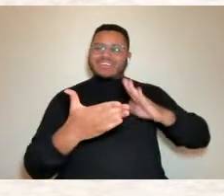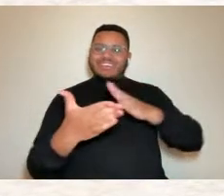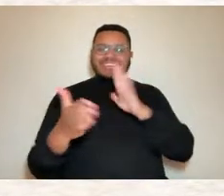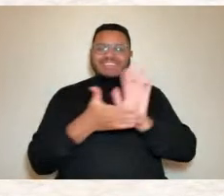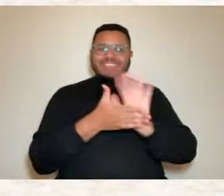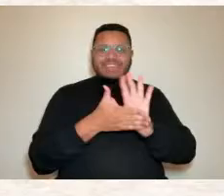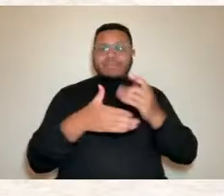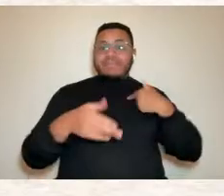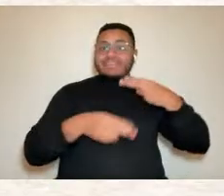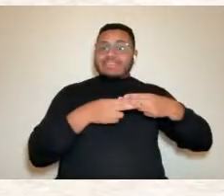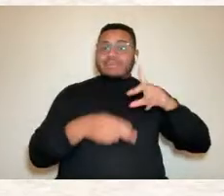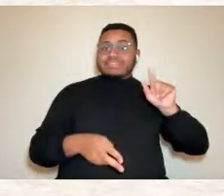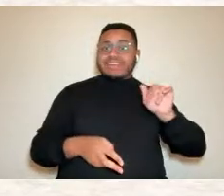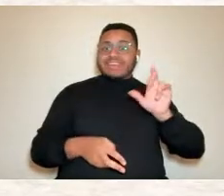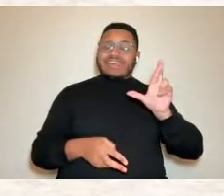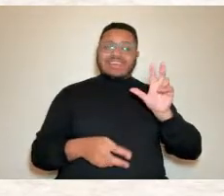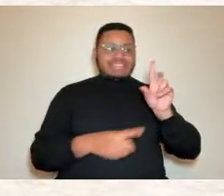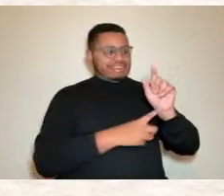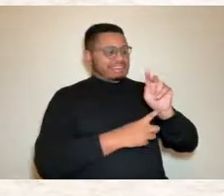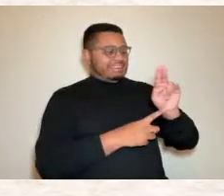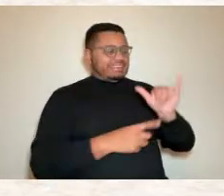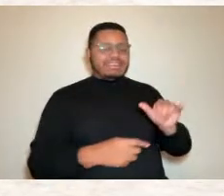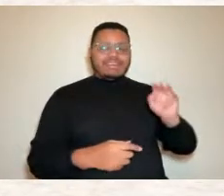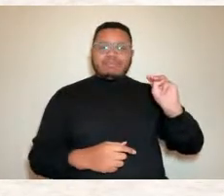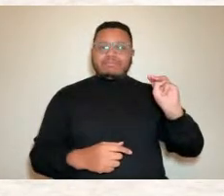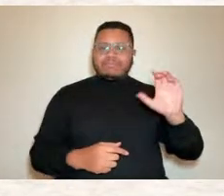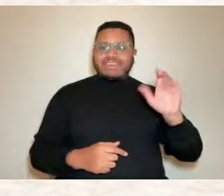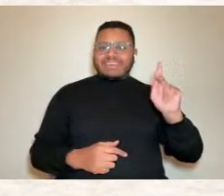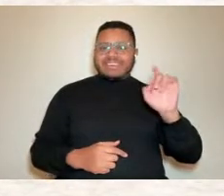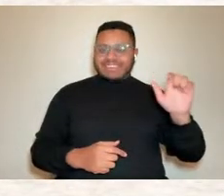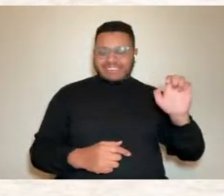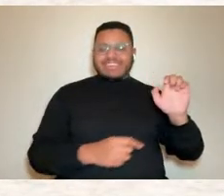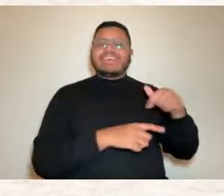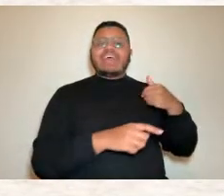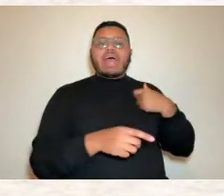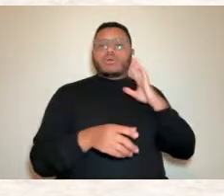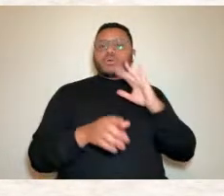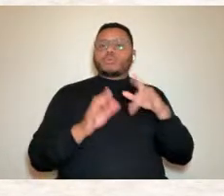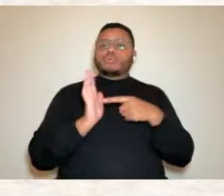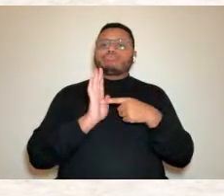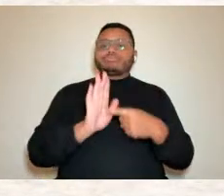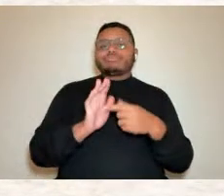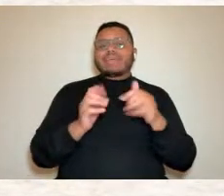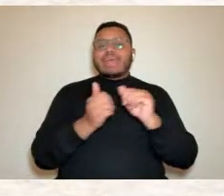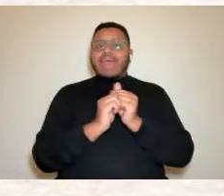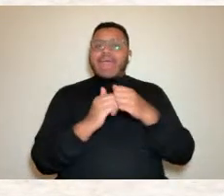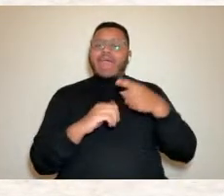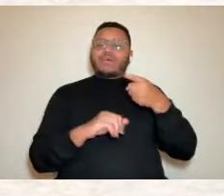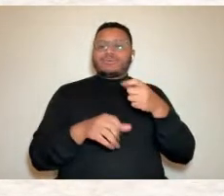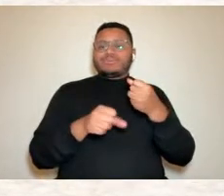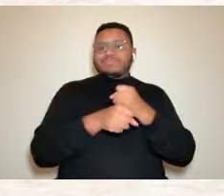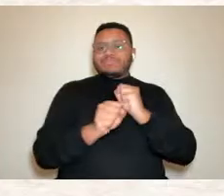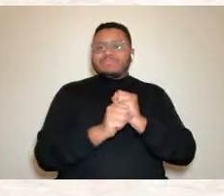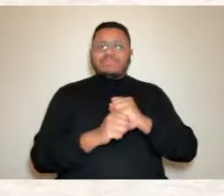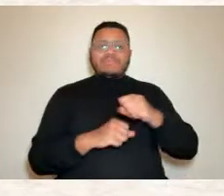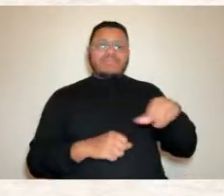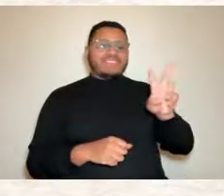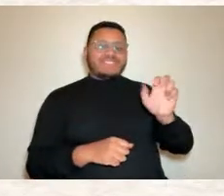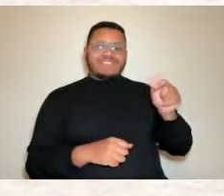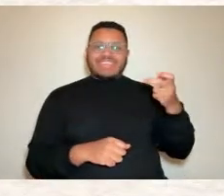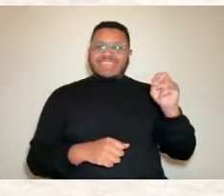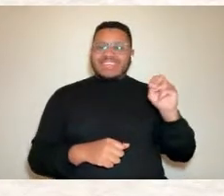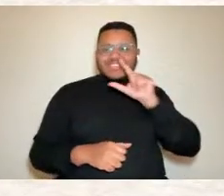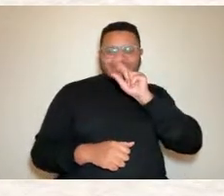and today I'm going to be showing you how to make vegan fried chicken wraps for less than $10. So we are